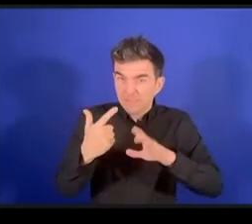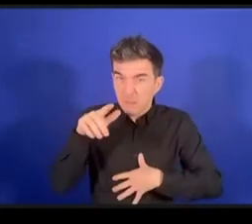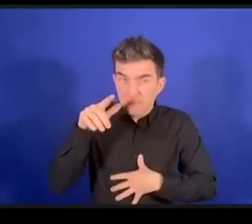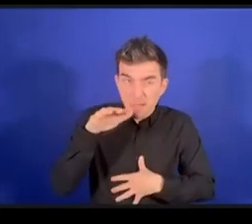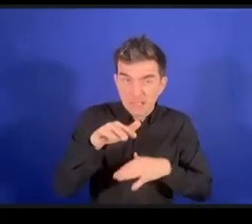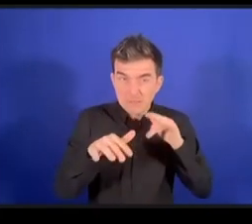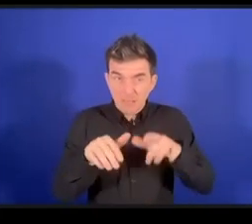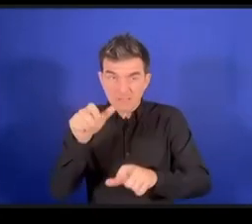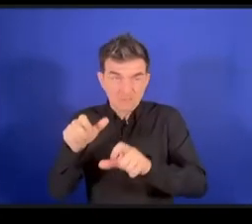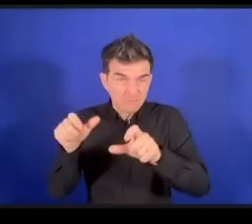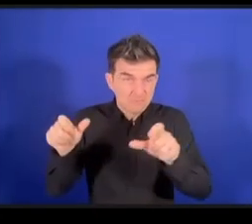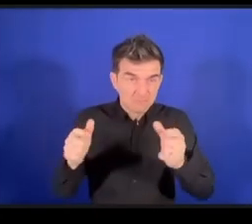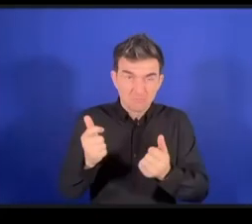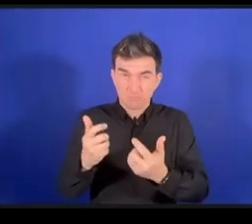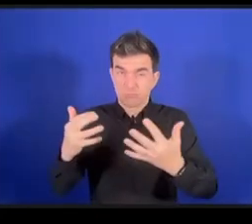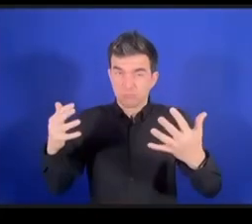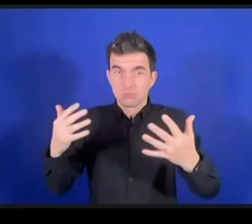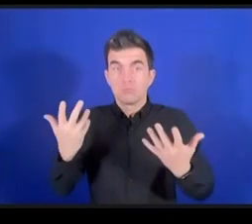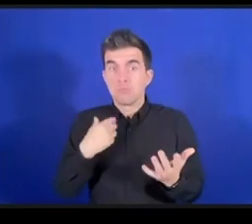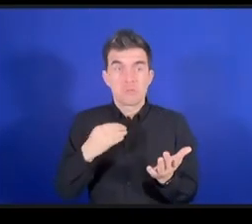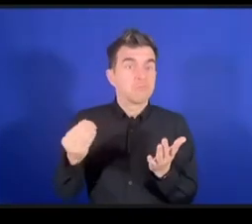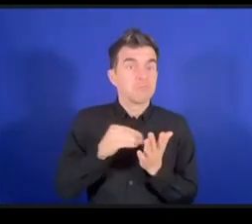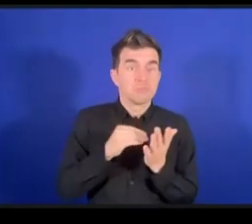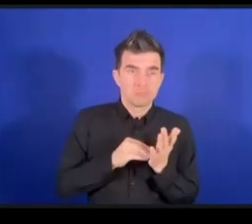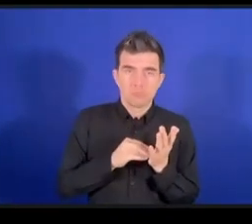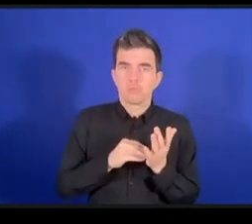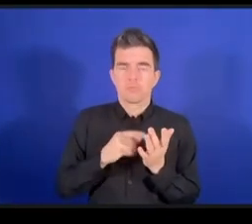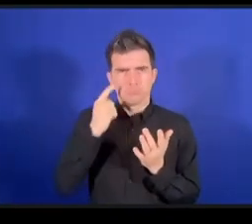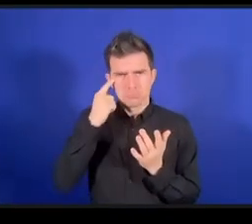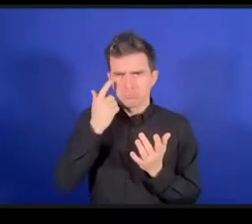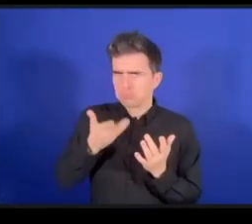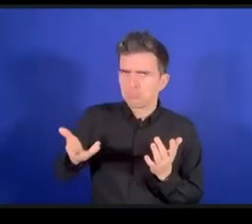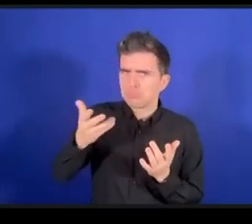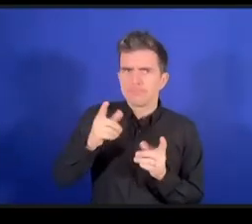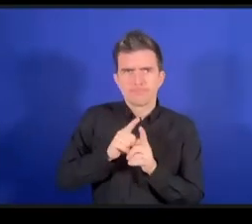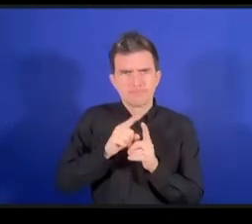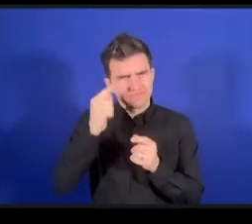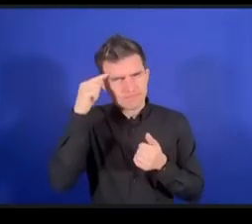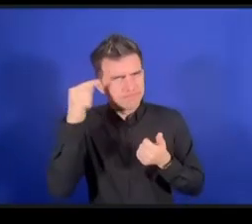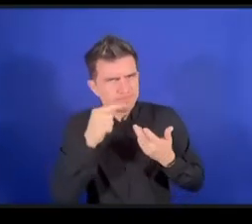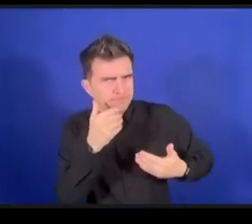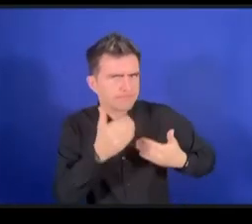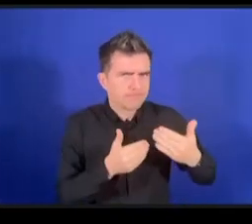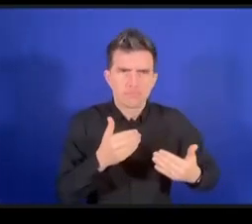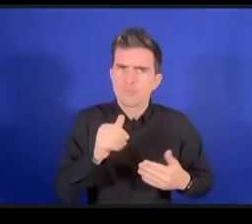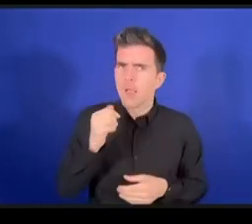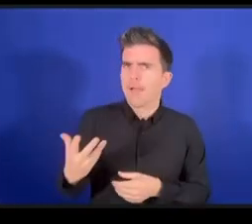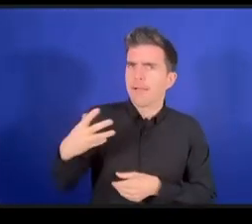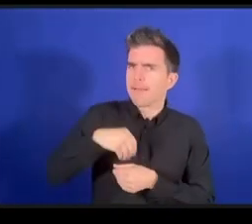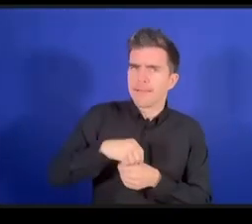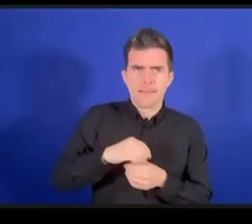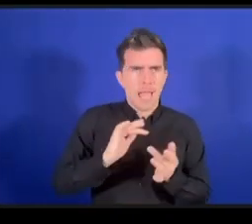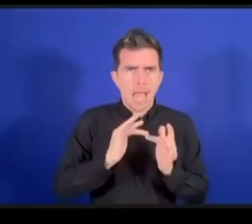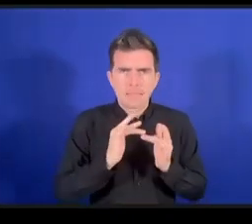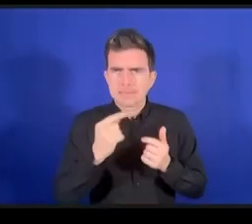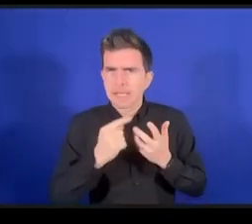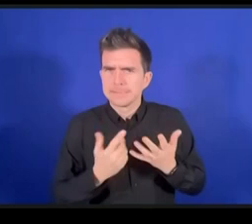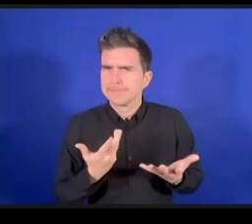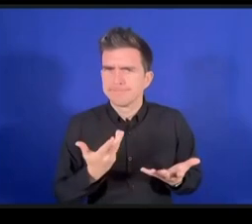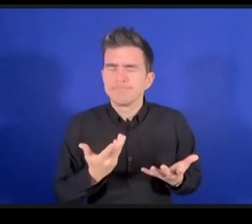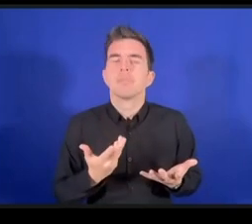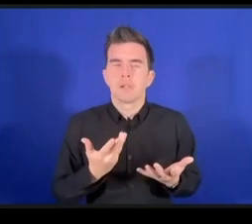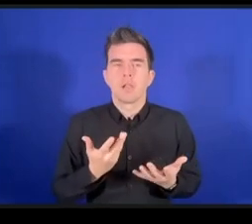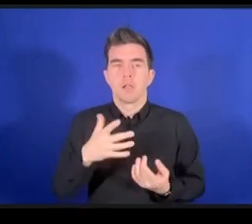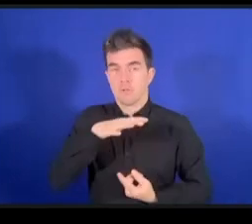disability has a different purpose. It represents 1.3 billion persons with